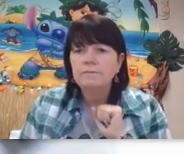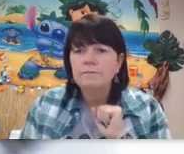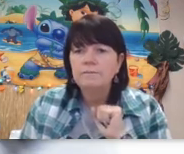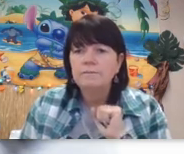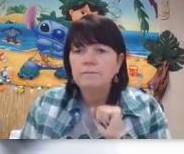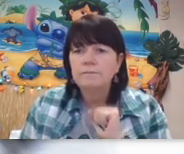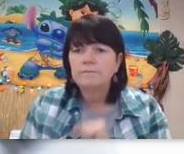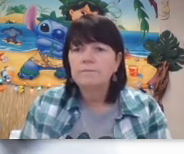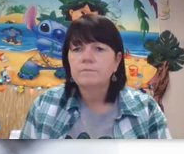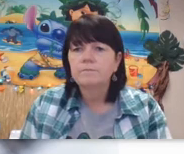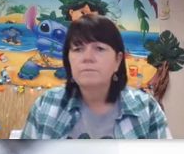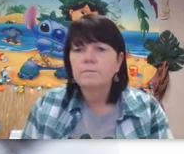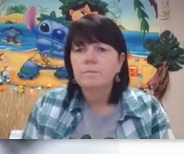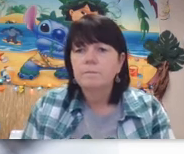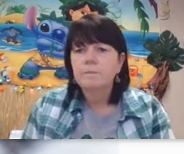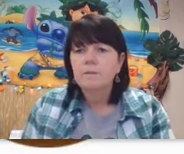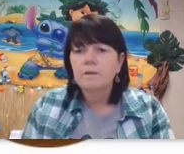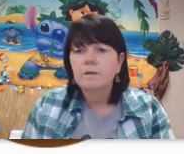Chain.